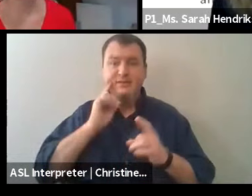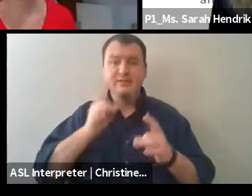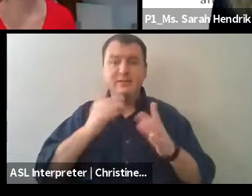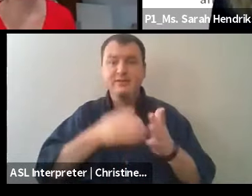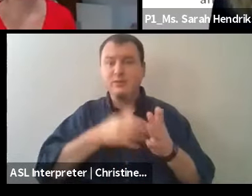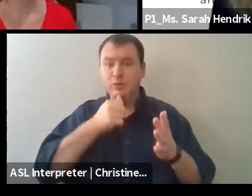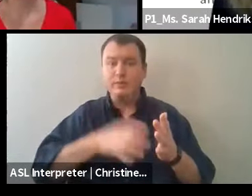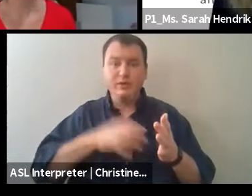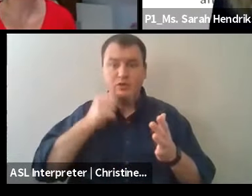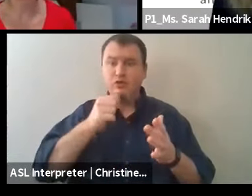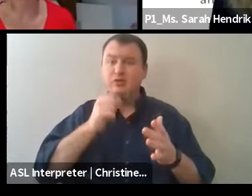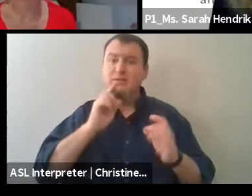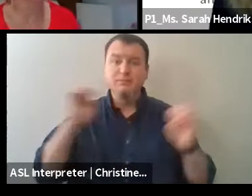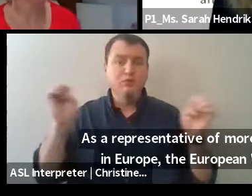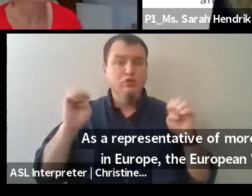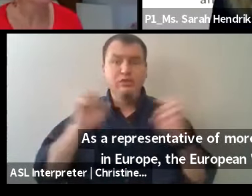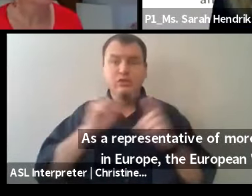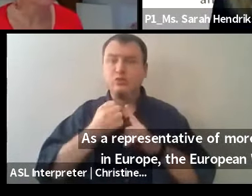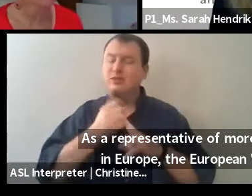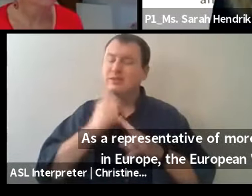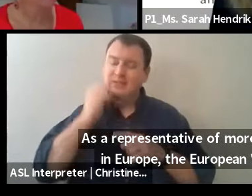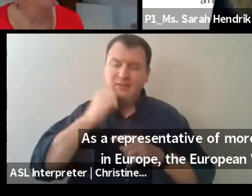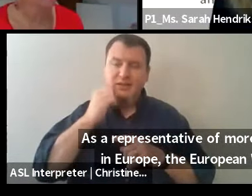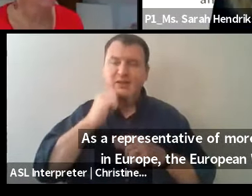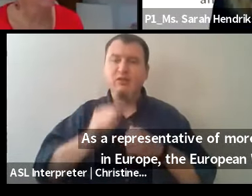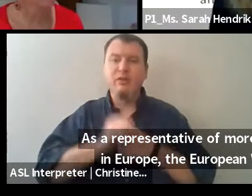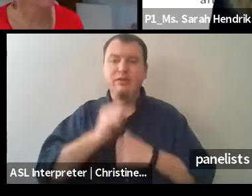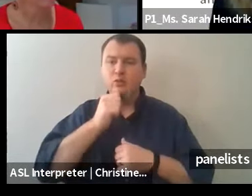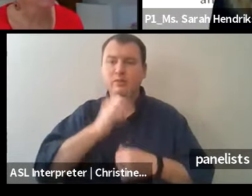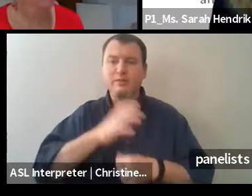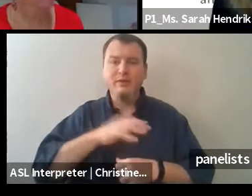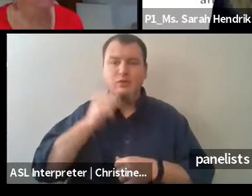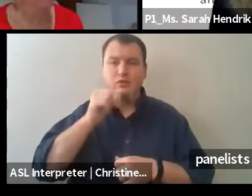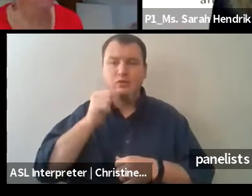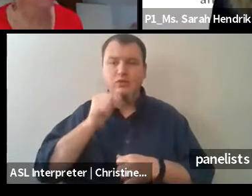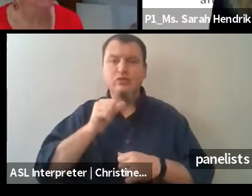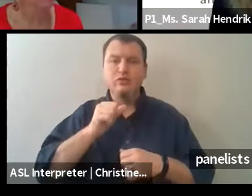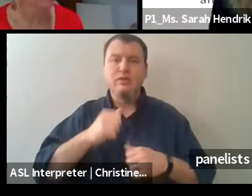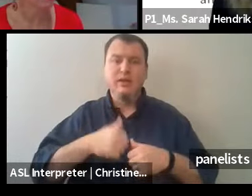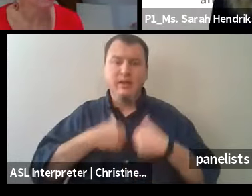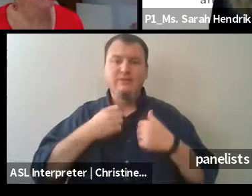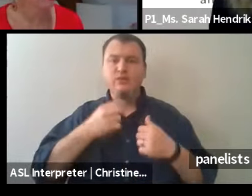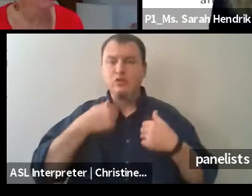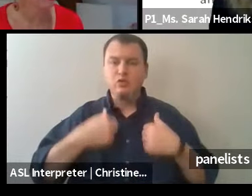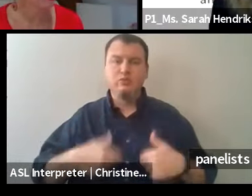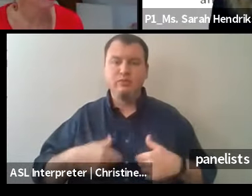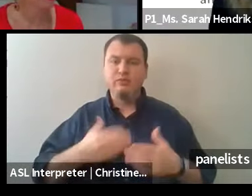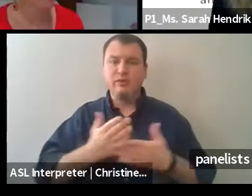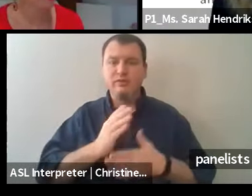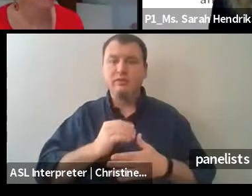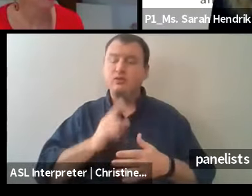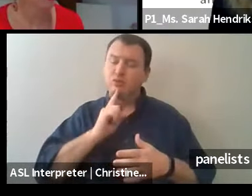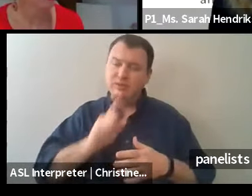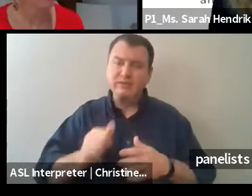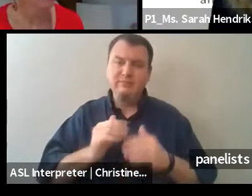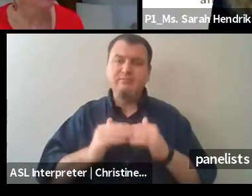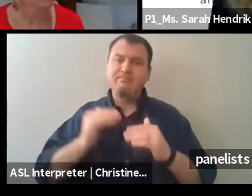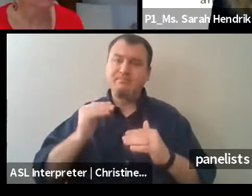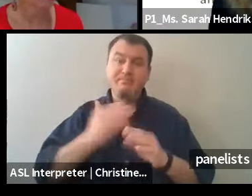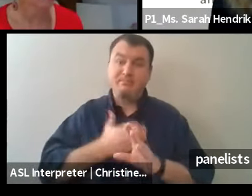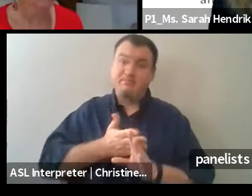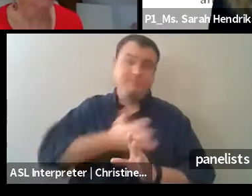emergency situation which daily threatens women and girls' lives and human rights. That clearly precedes this pandemic